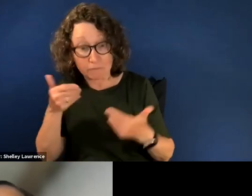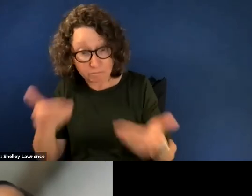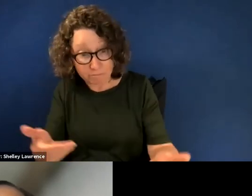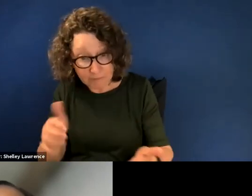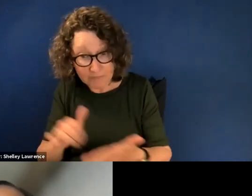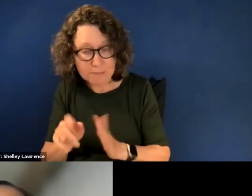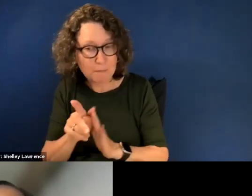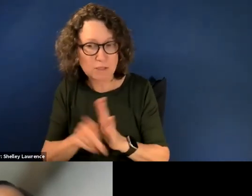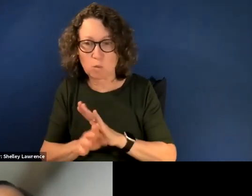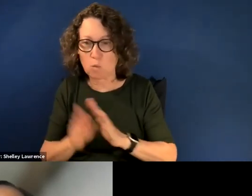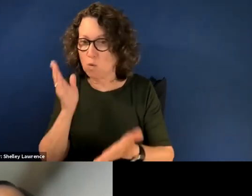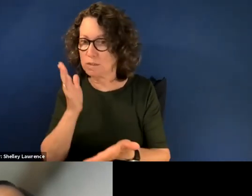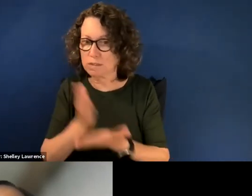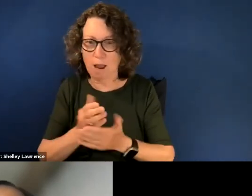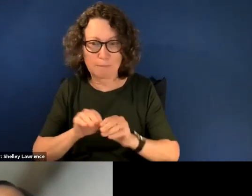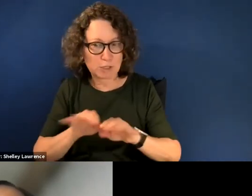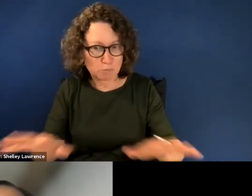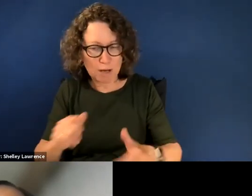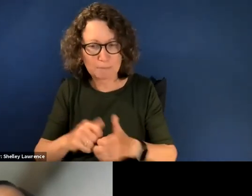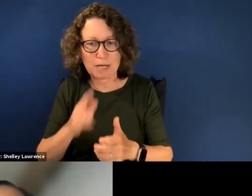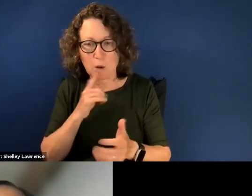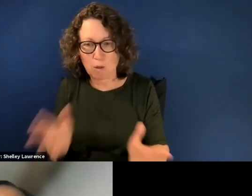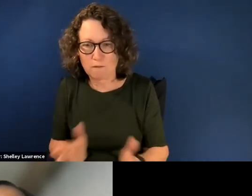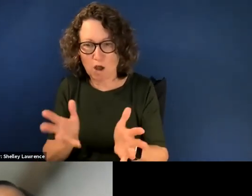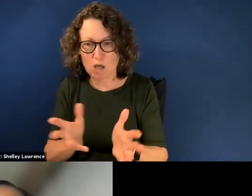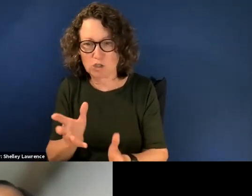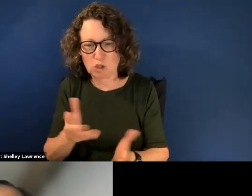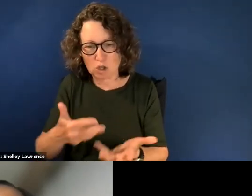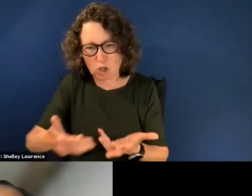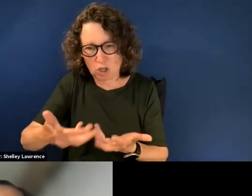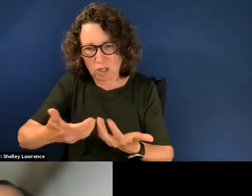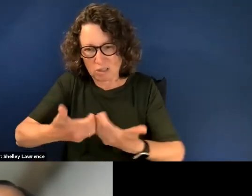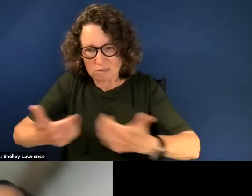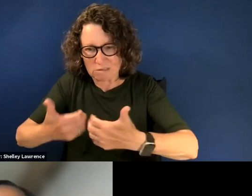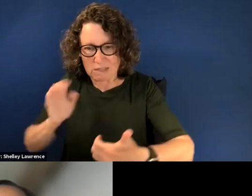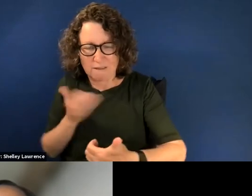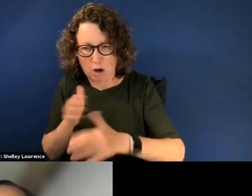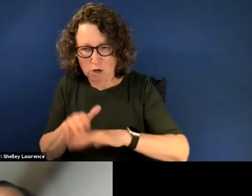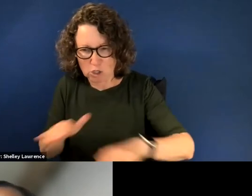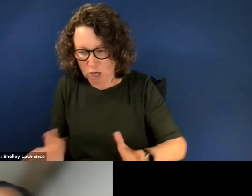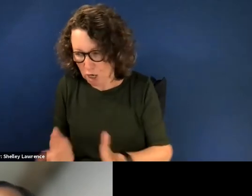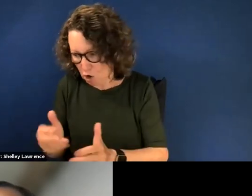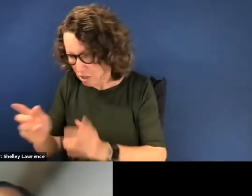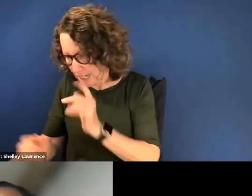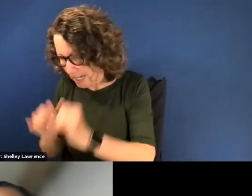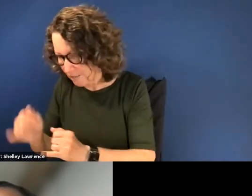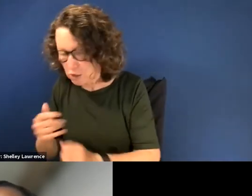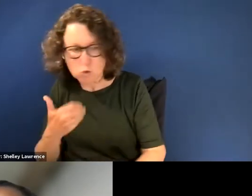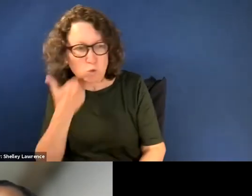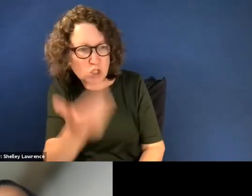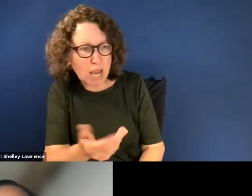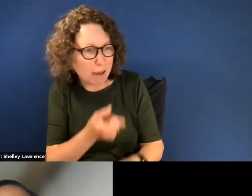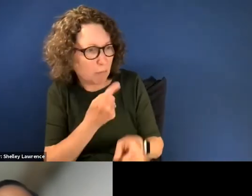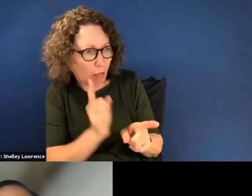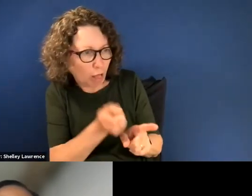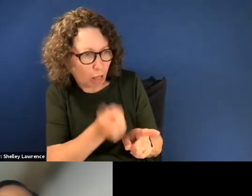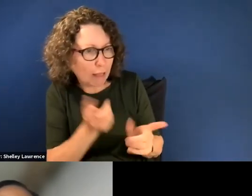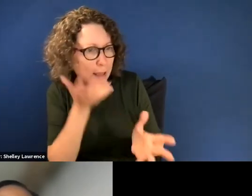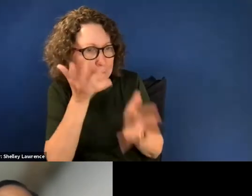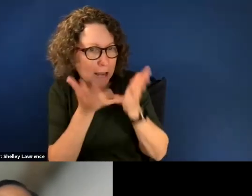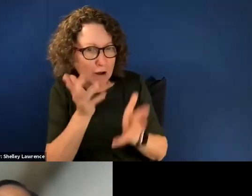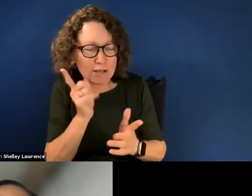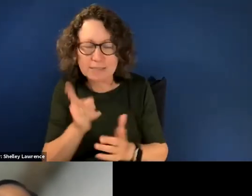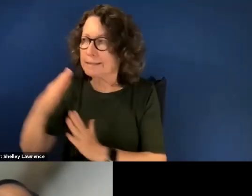help stopping the spread, but it will foster division amongst our children, encouraging individuals to shame, ridicule, embarrass, and even